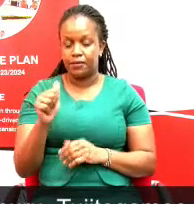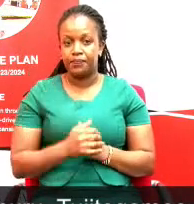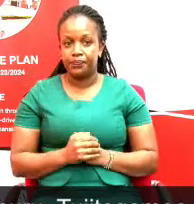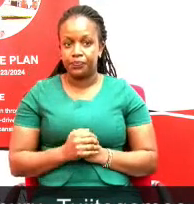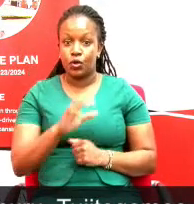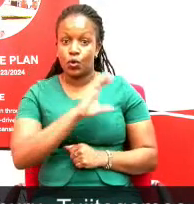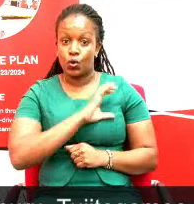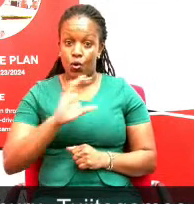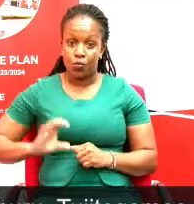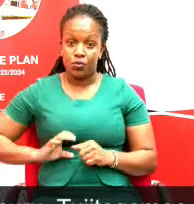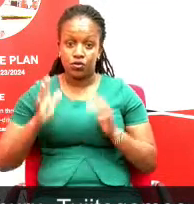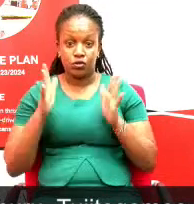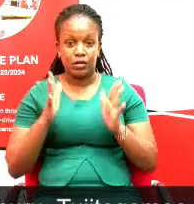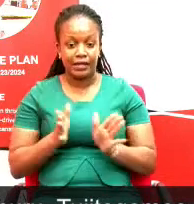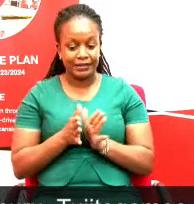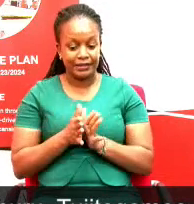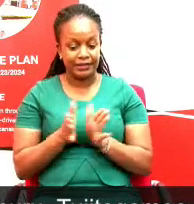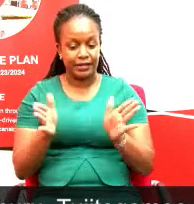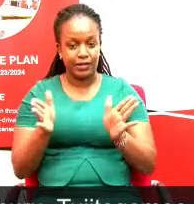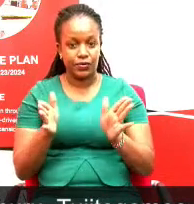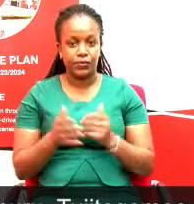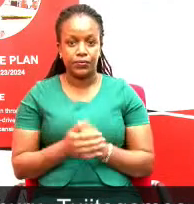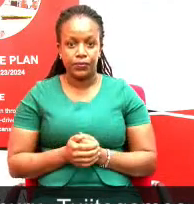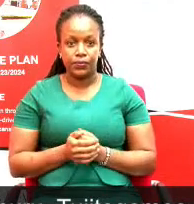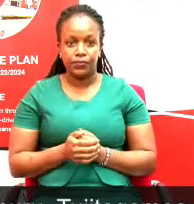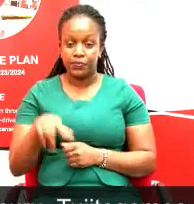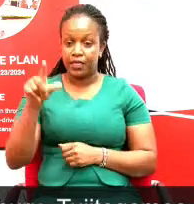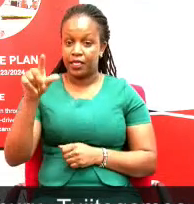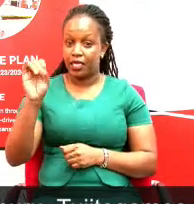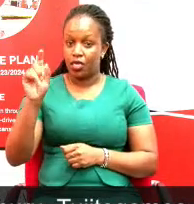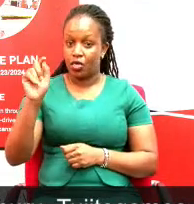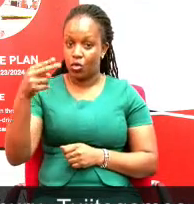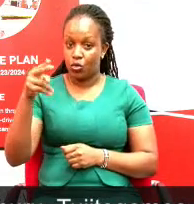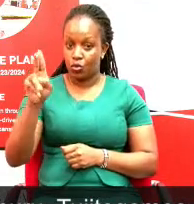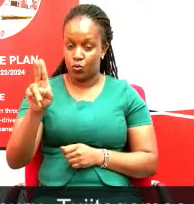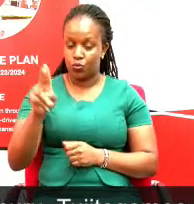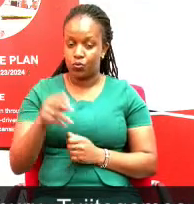Commissioner General, Mr. Gidimburu,